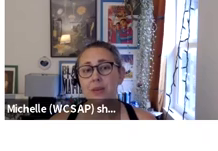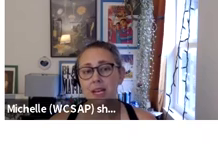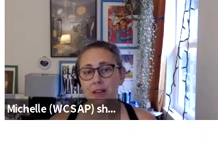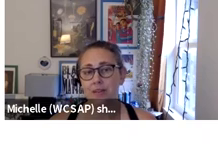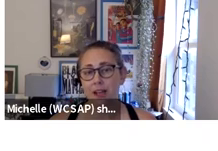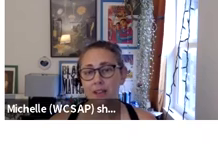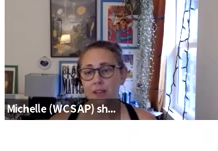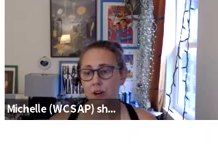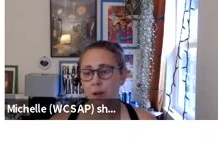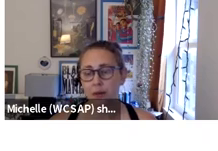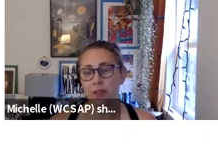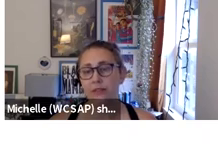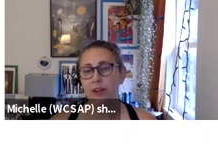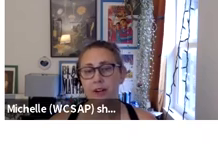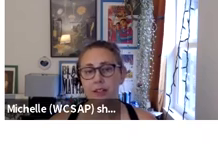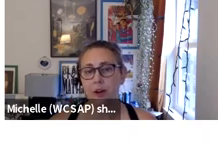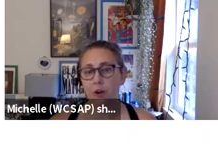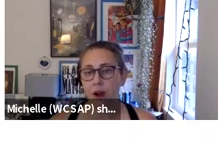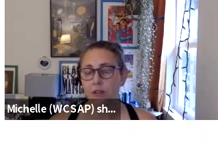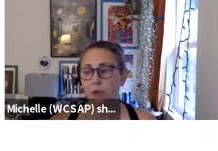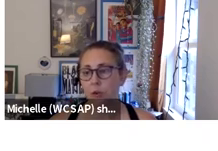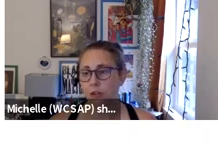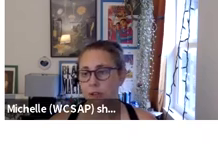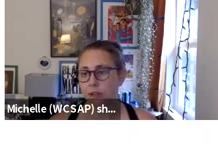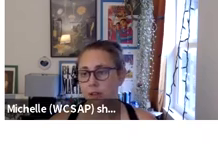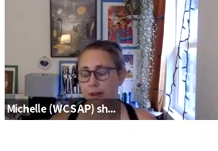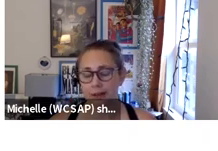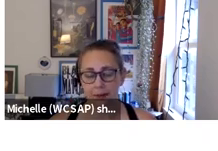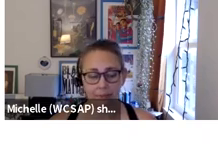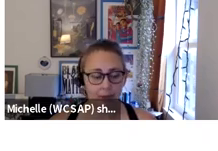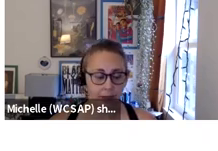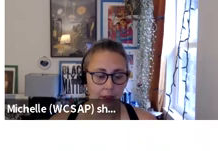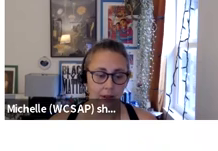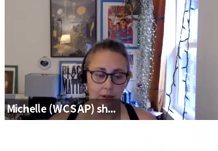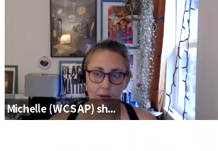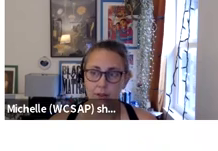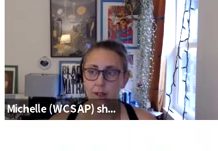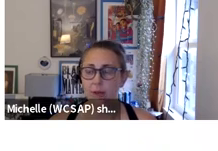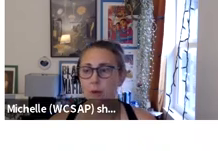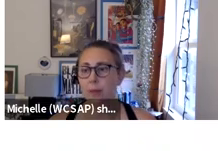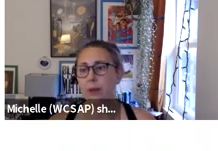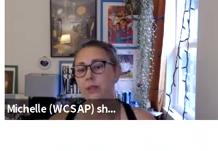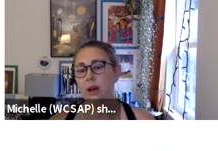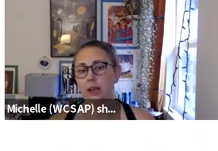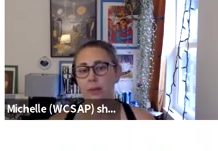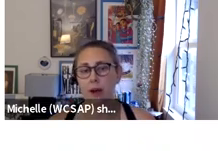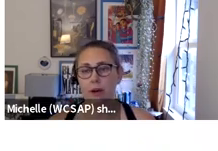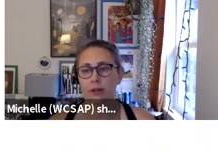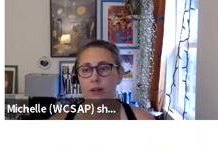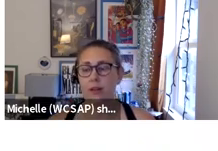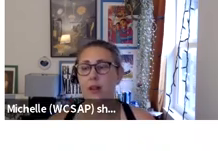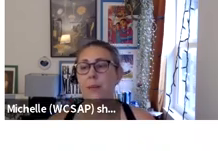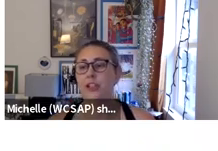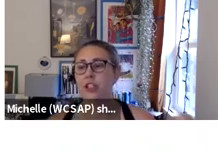Also, the meaning of violence and trauma really varies across cultures. You know, some people might be talking